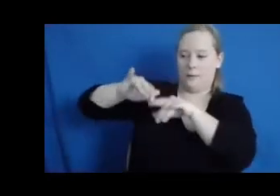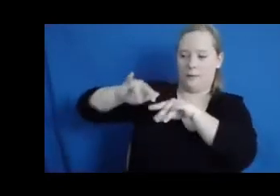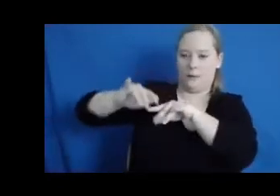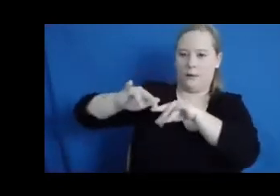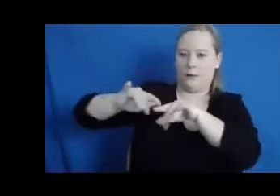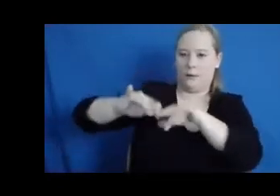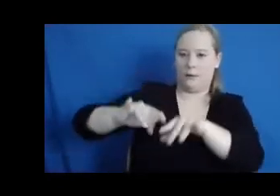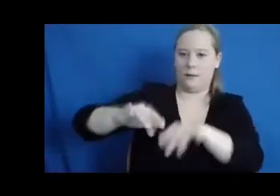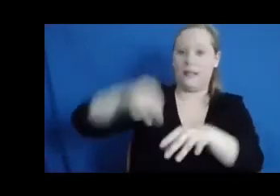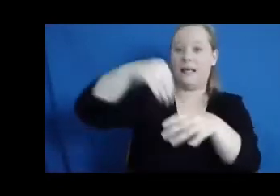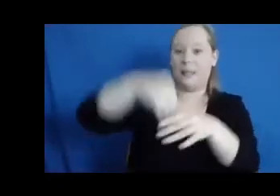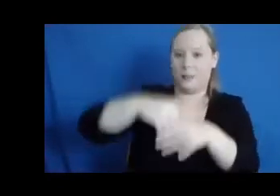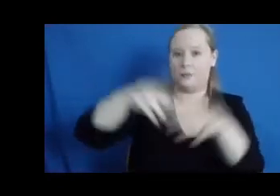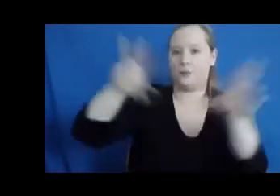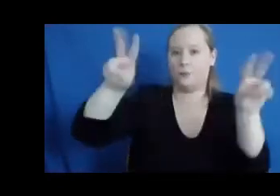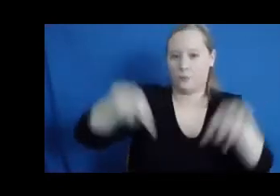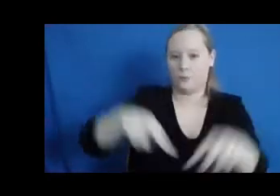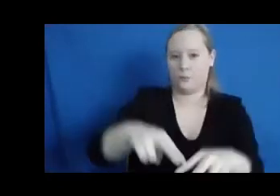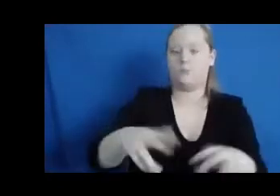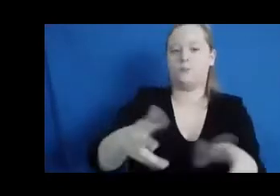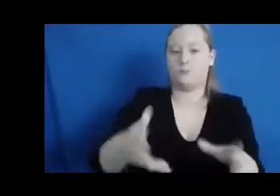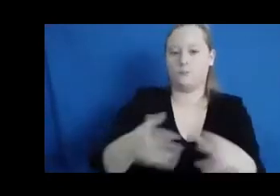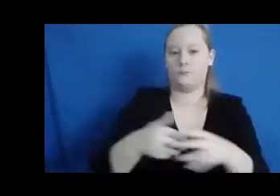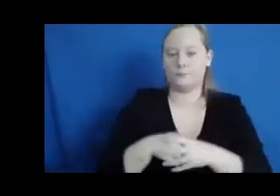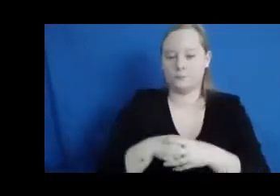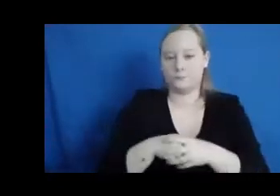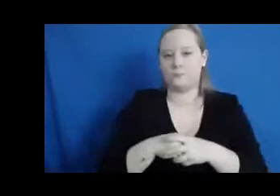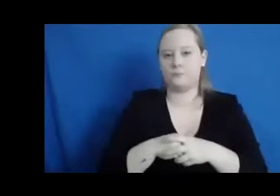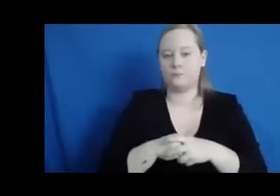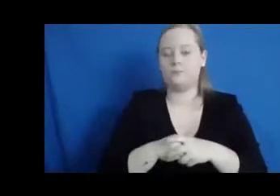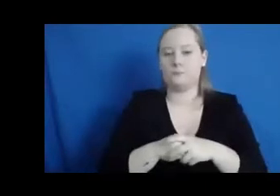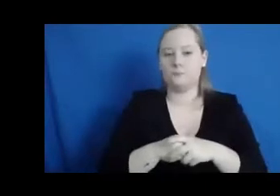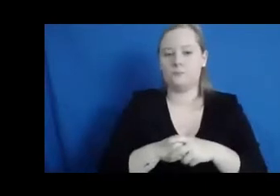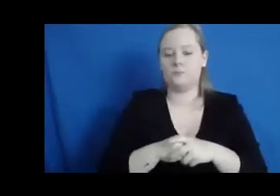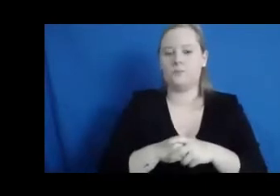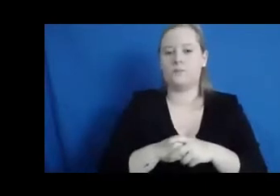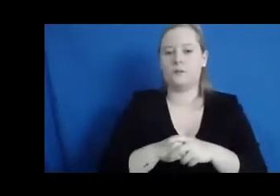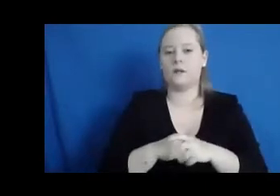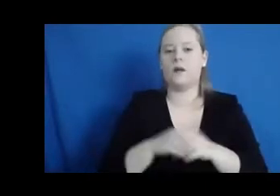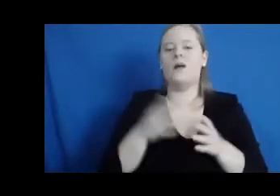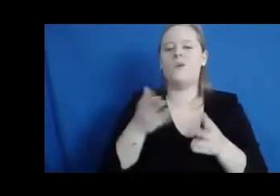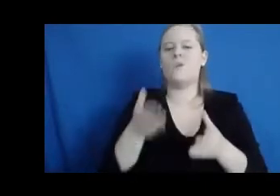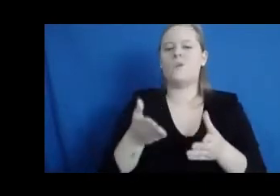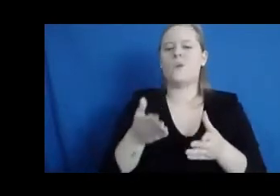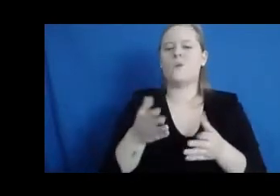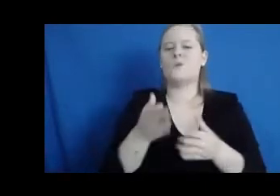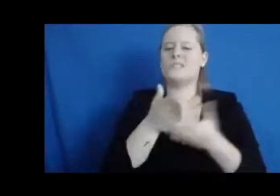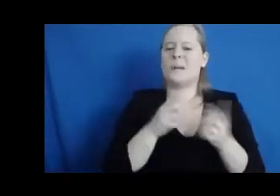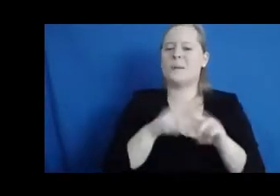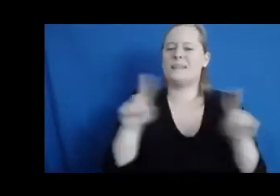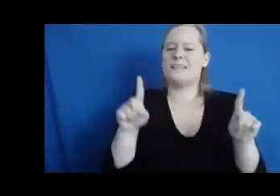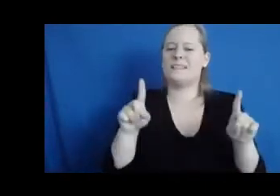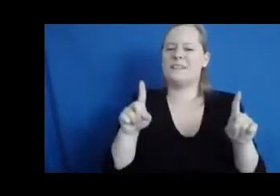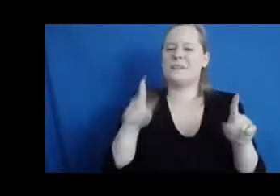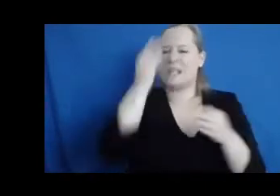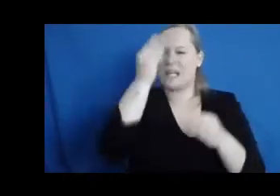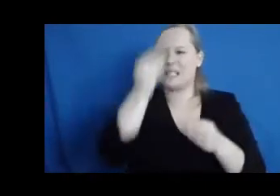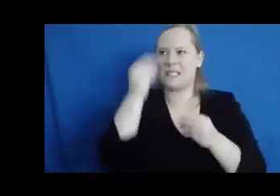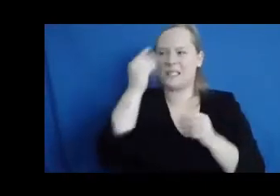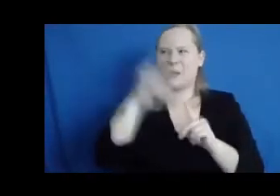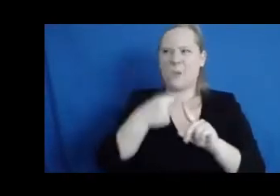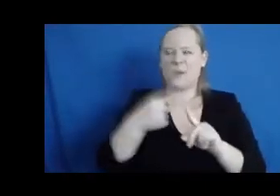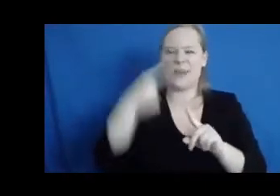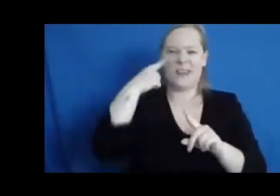alluvial aquifer. So those are some of the different considerations when we're thinking about water